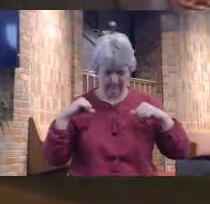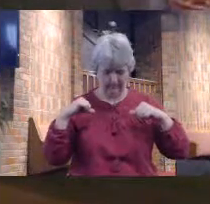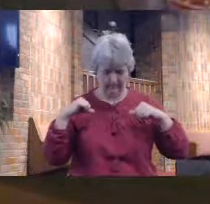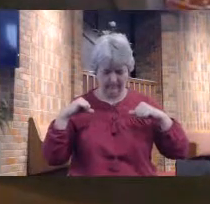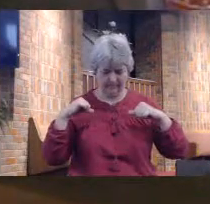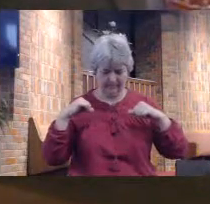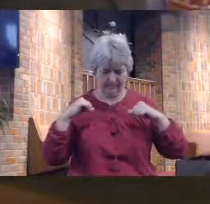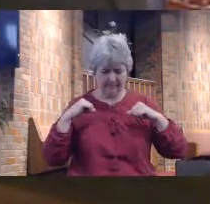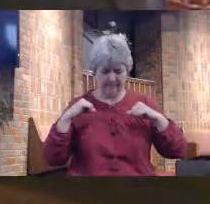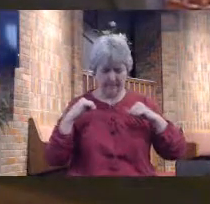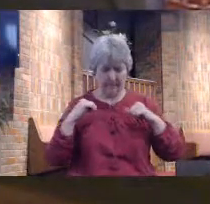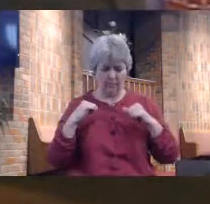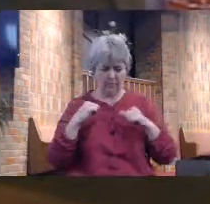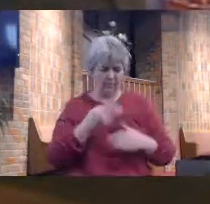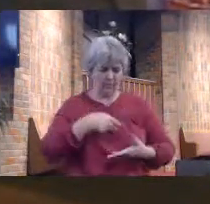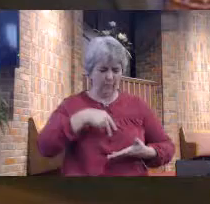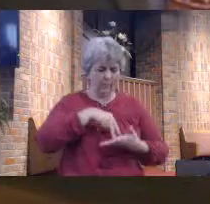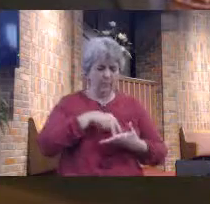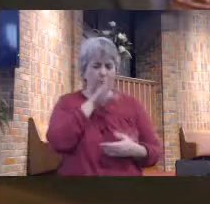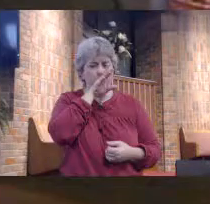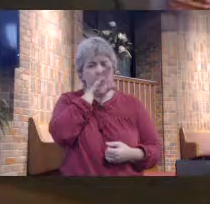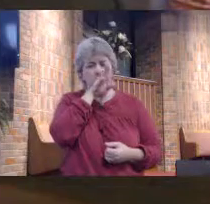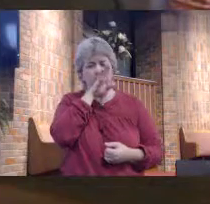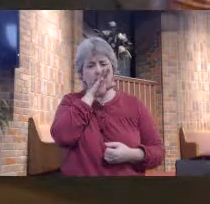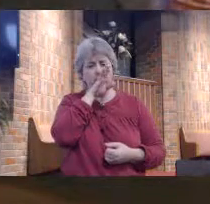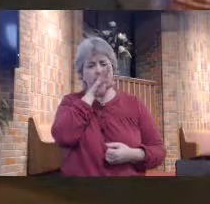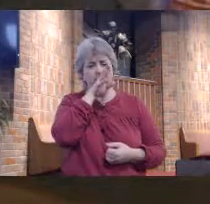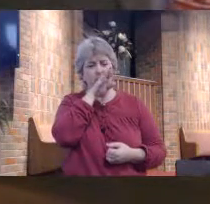and one speaks.